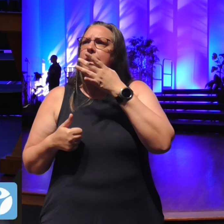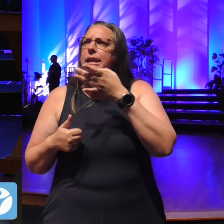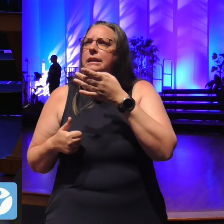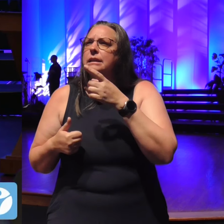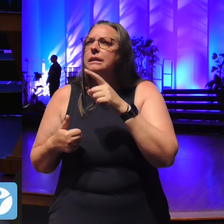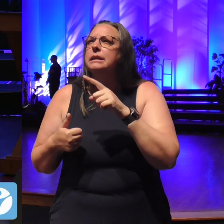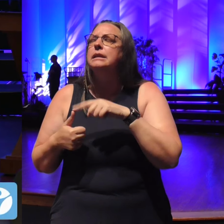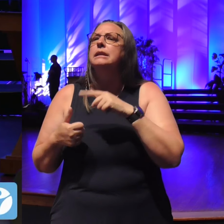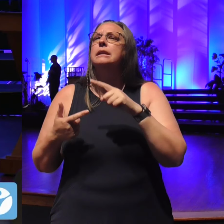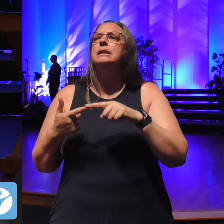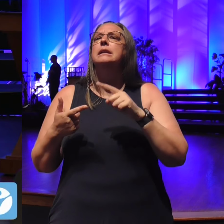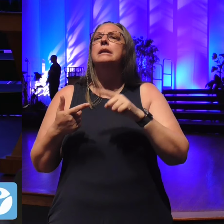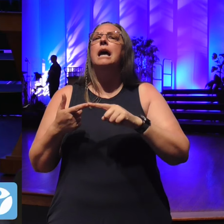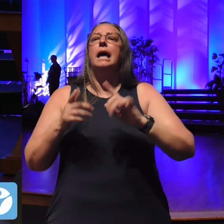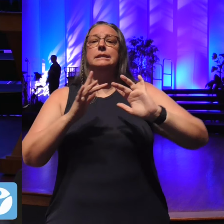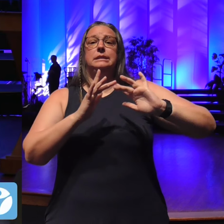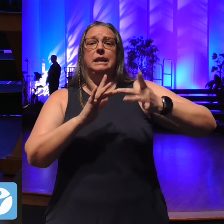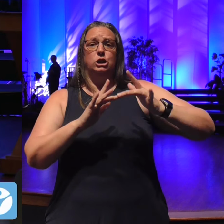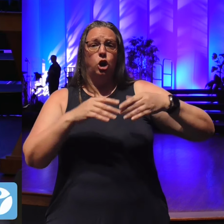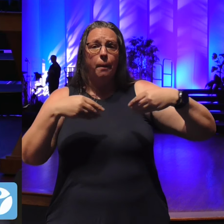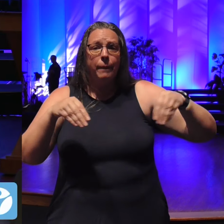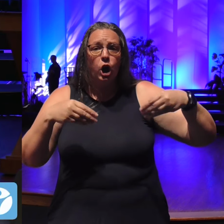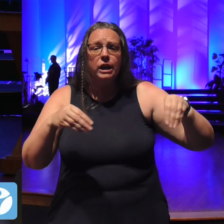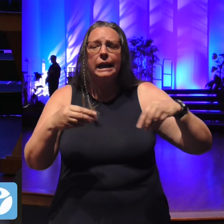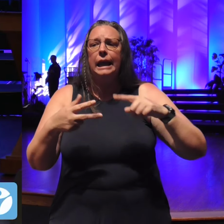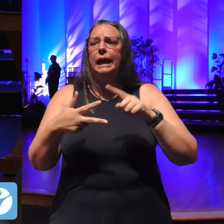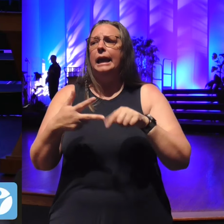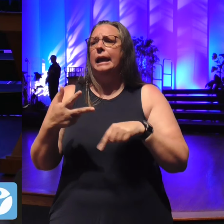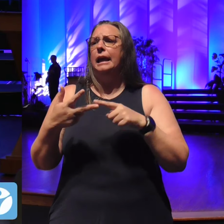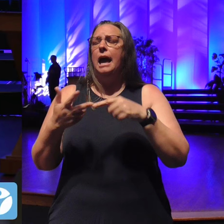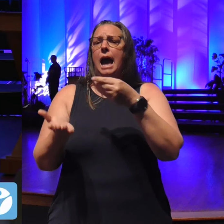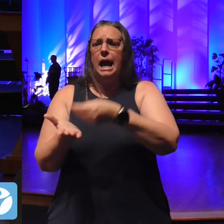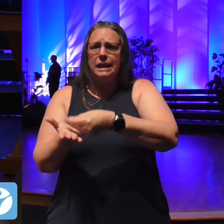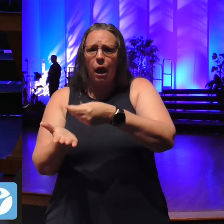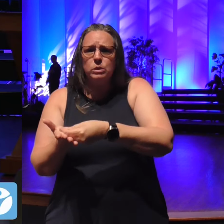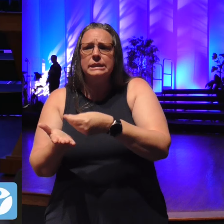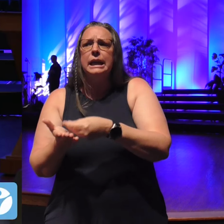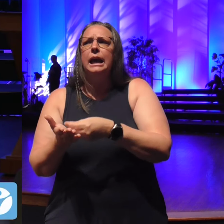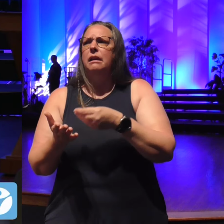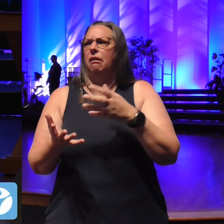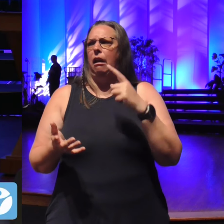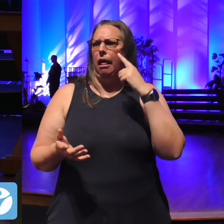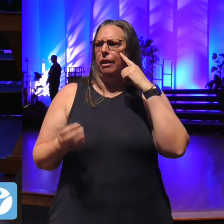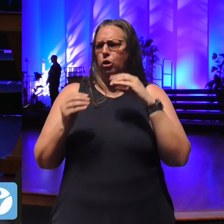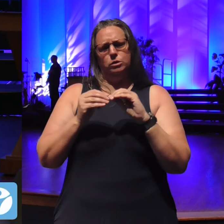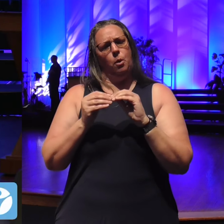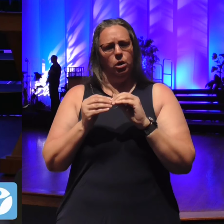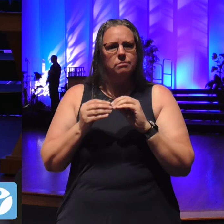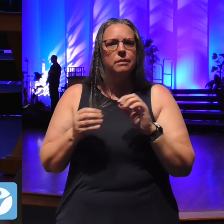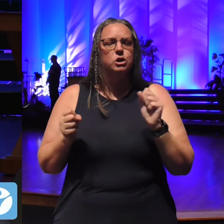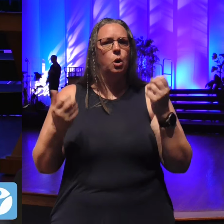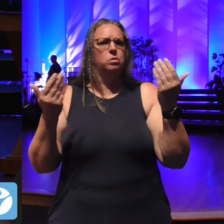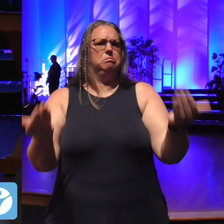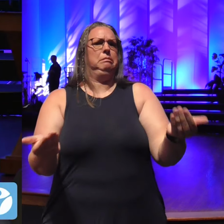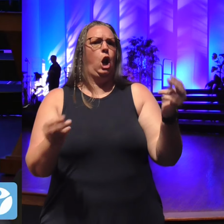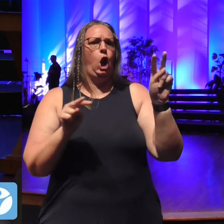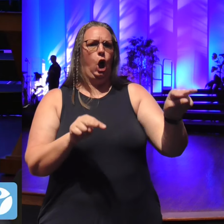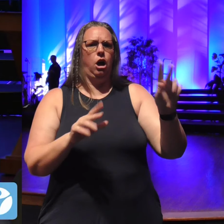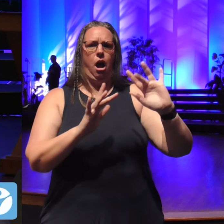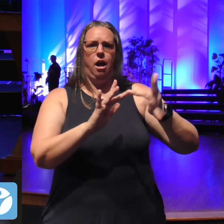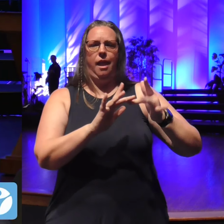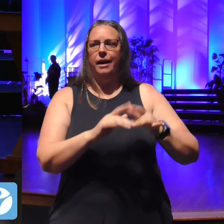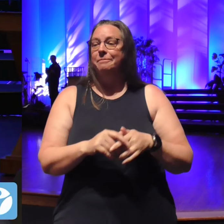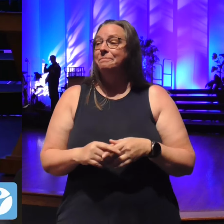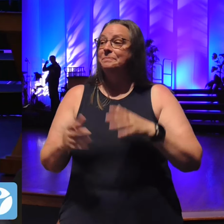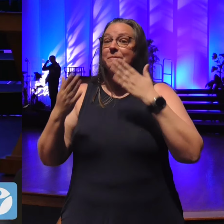direction, digital marketing ability, accounting, and there might even be more on there, so check that out. Hey, thanks for